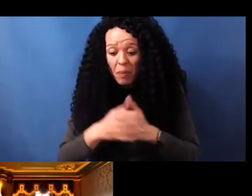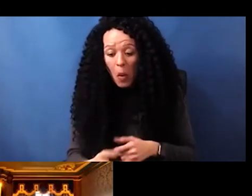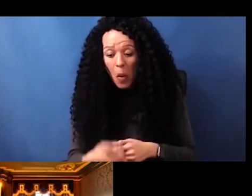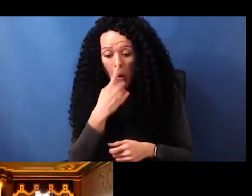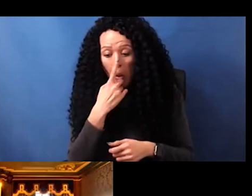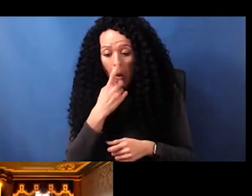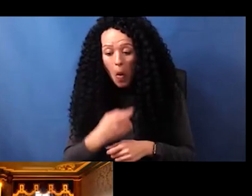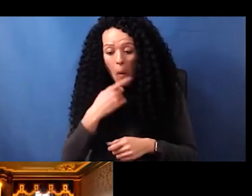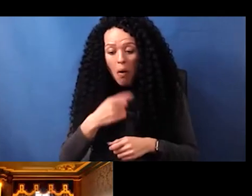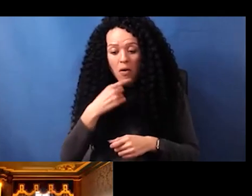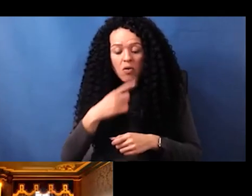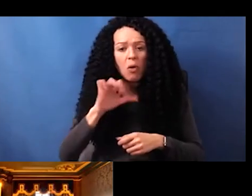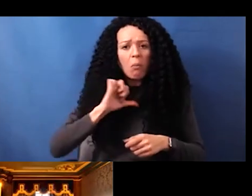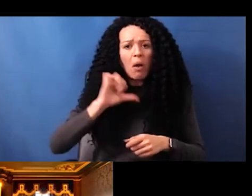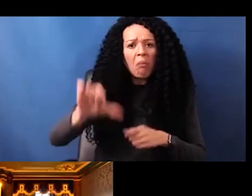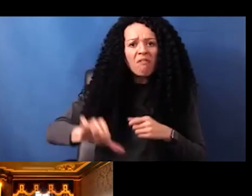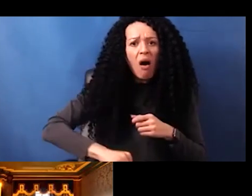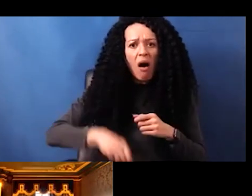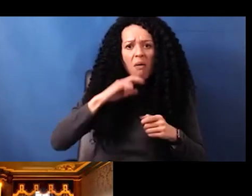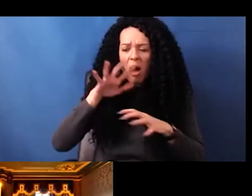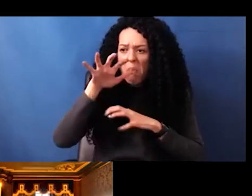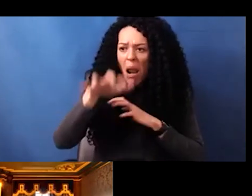beldam boor, the